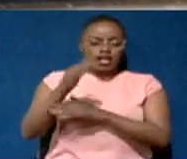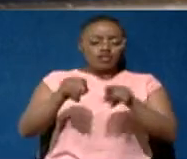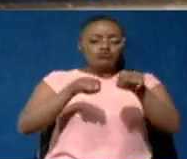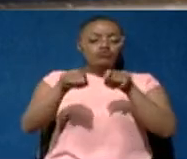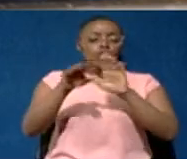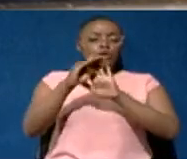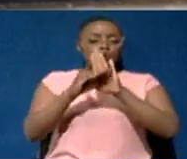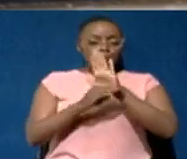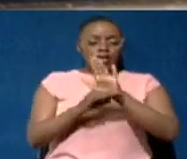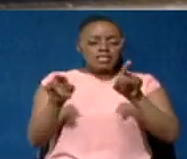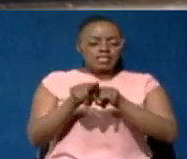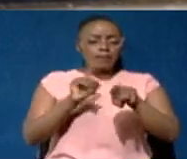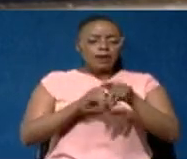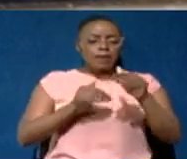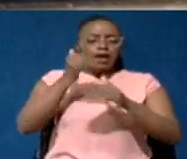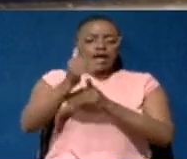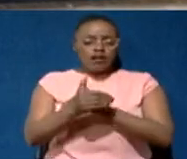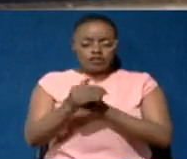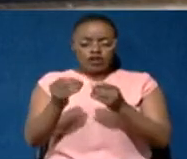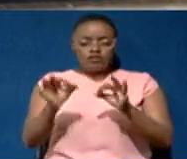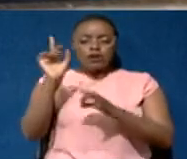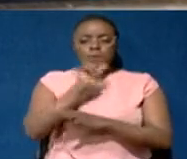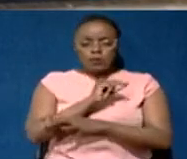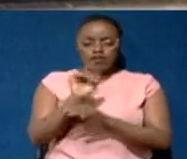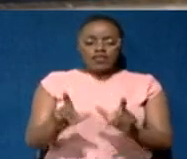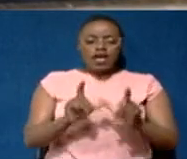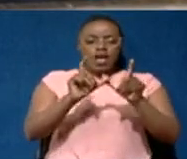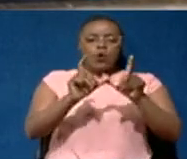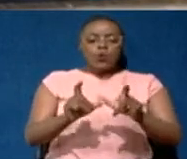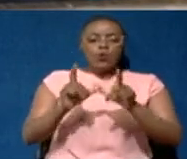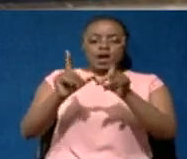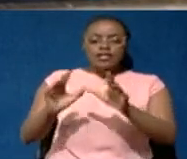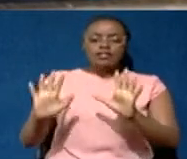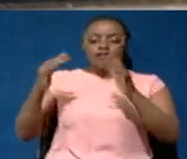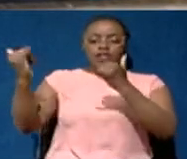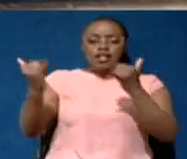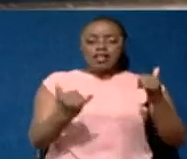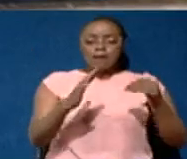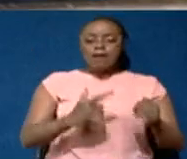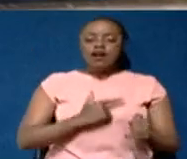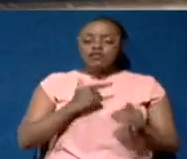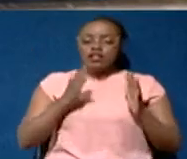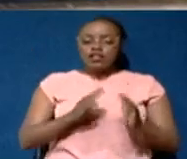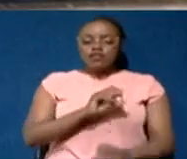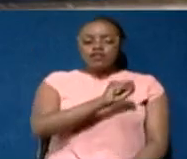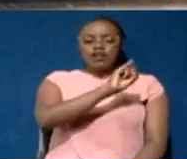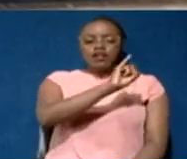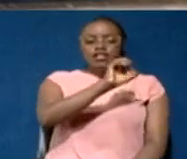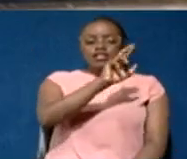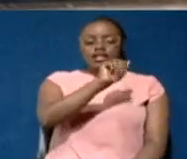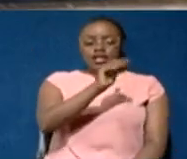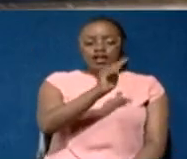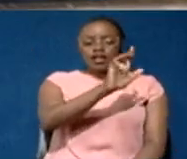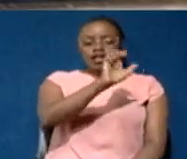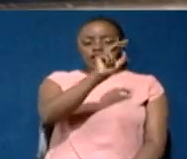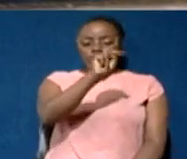of the program immediately after he officiated the state award ceremony. He invited his guest, Sierra Leone President Julius